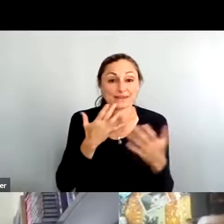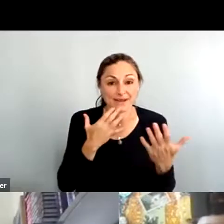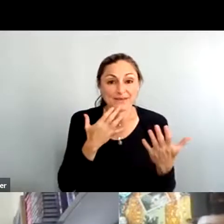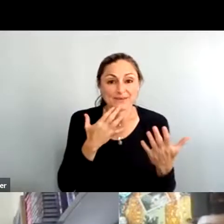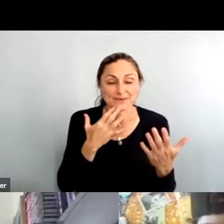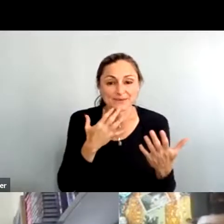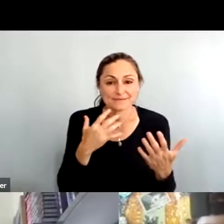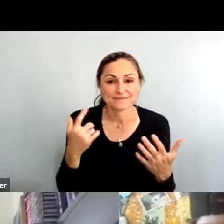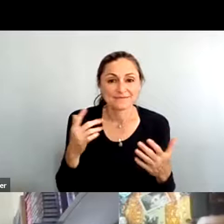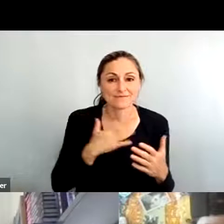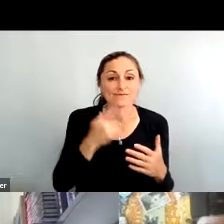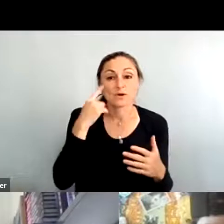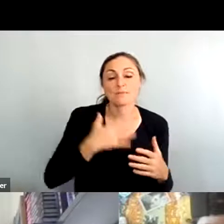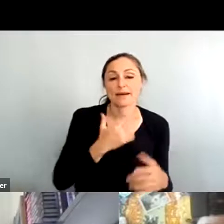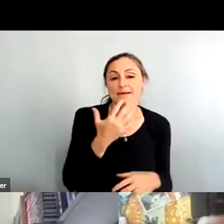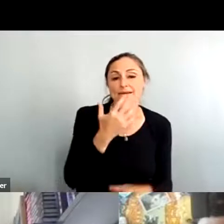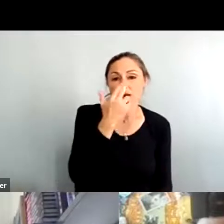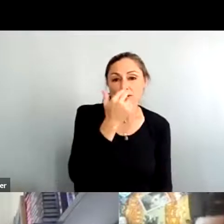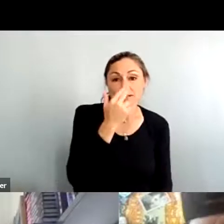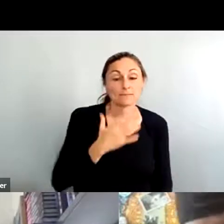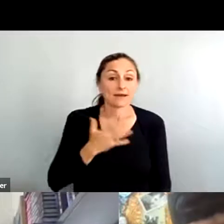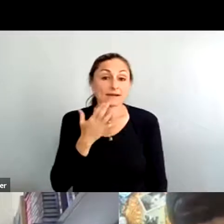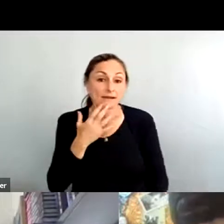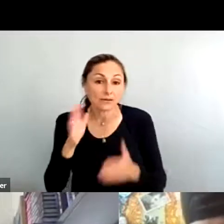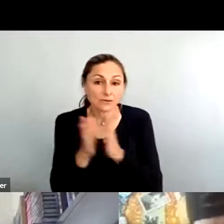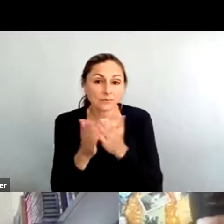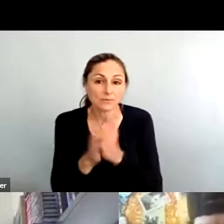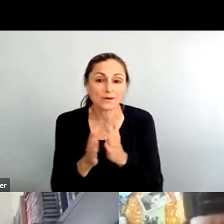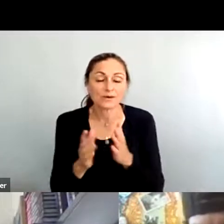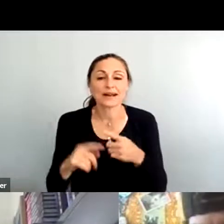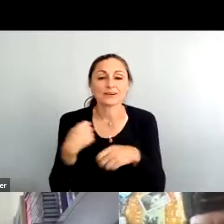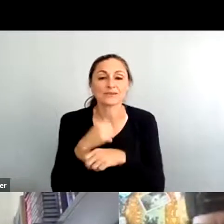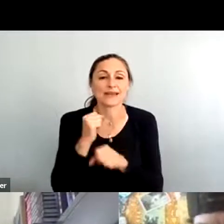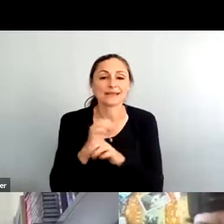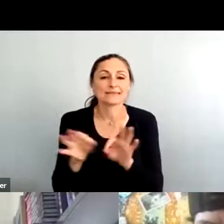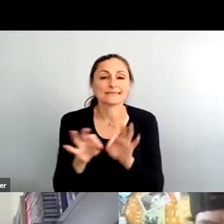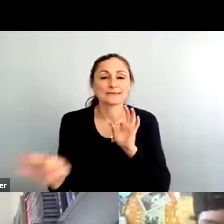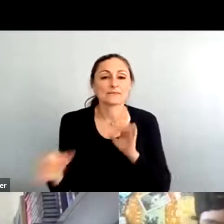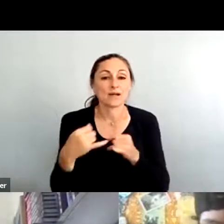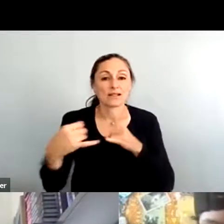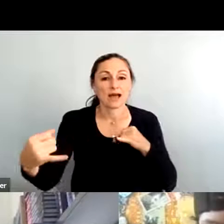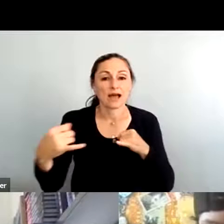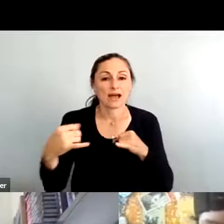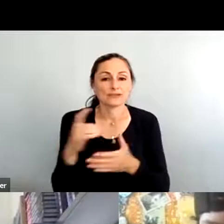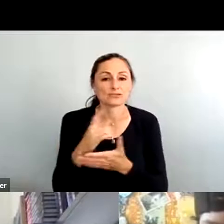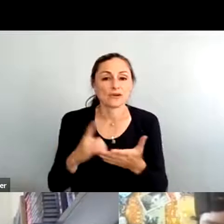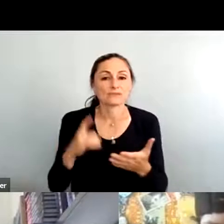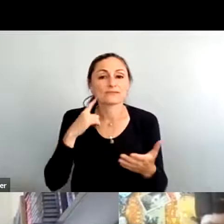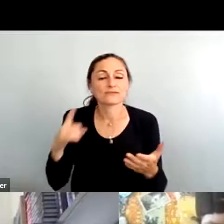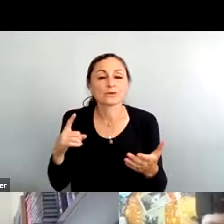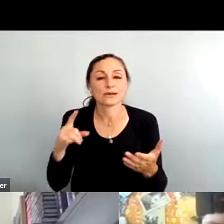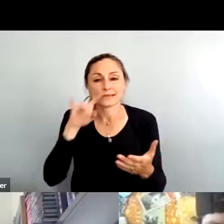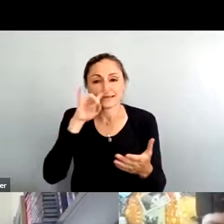That's for my cartoons. And for the coloring book, I created simple line drawings for children to color in.